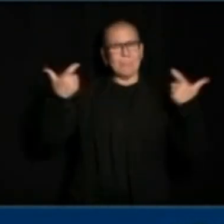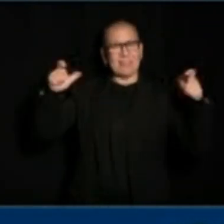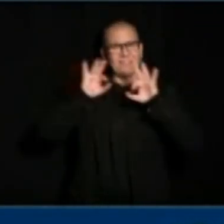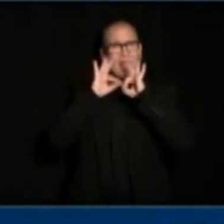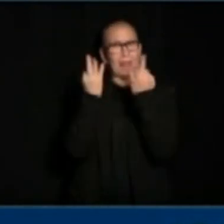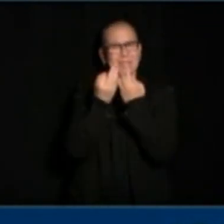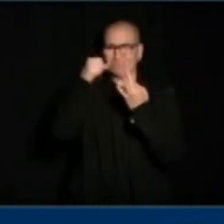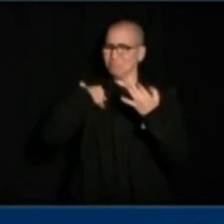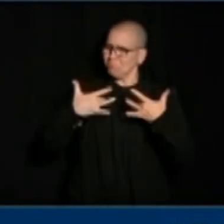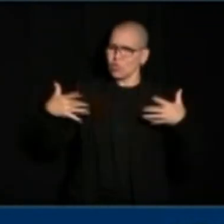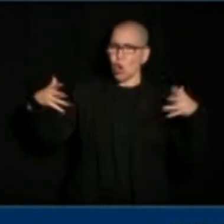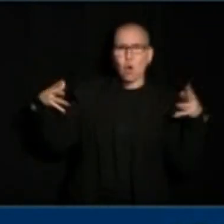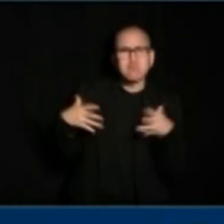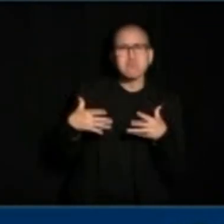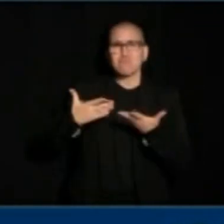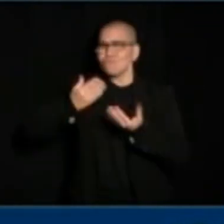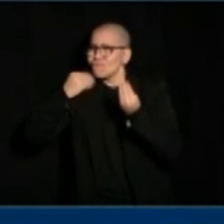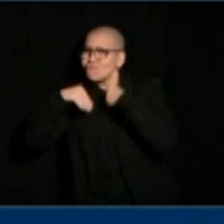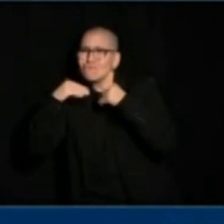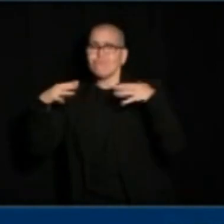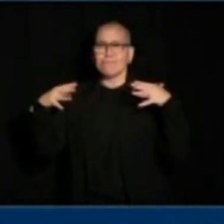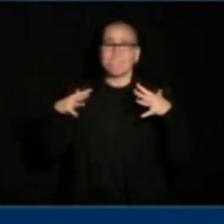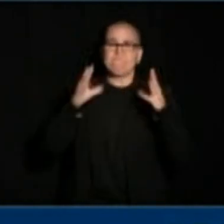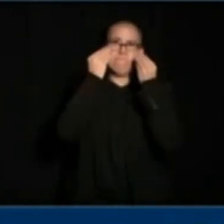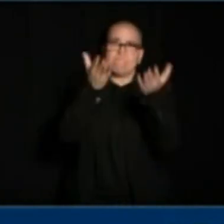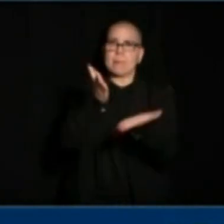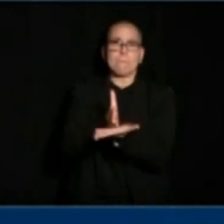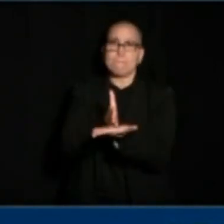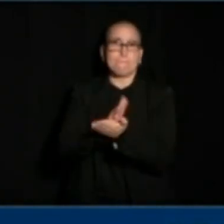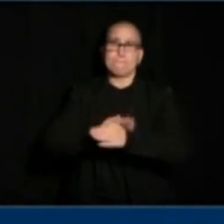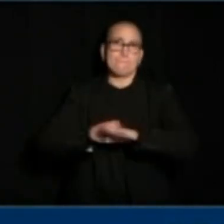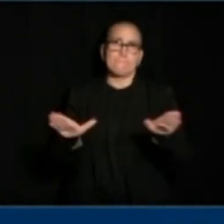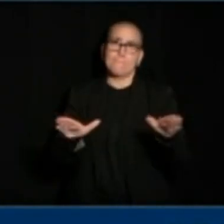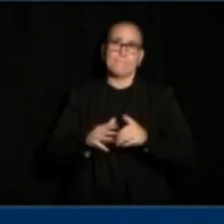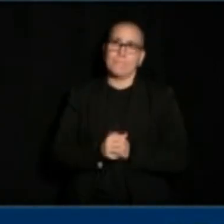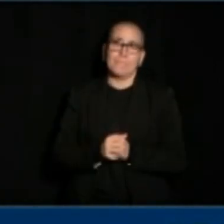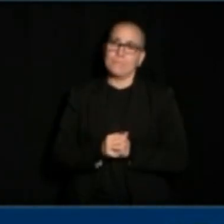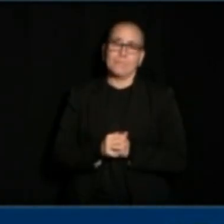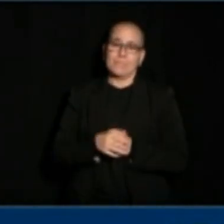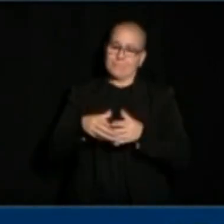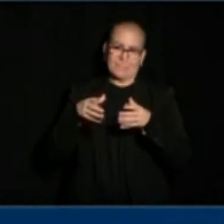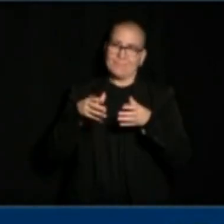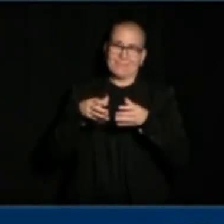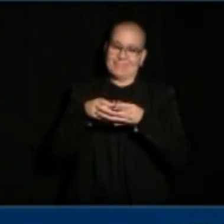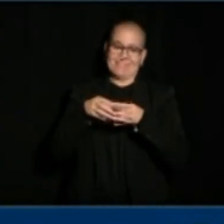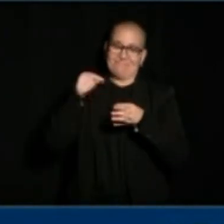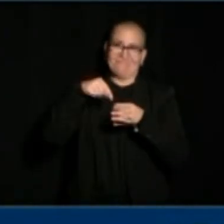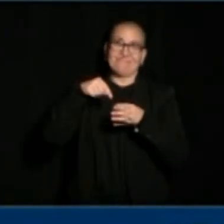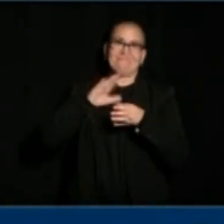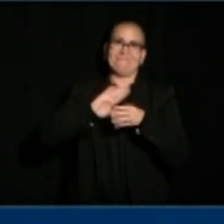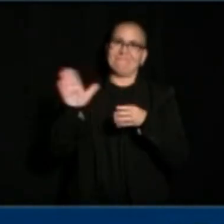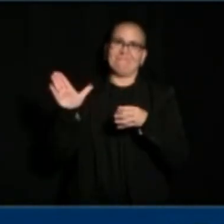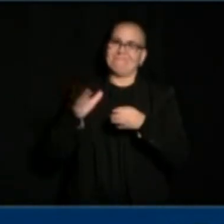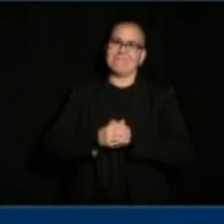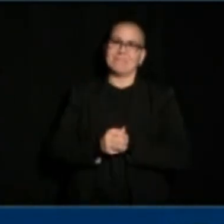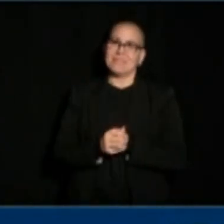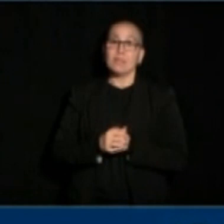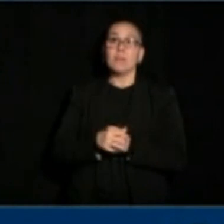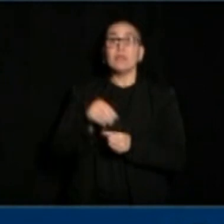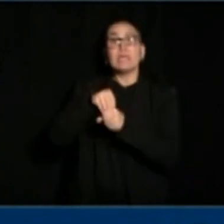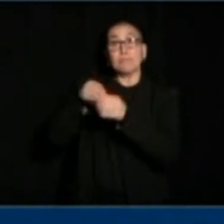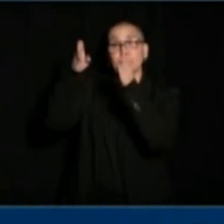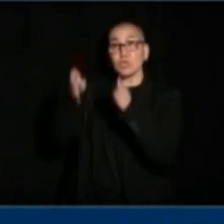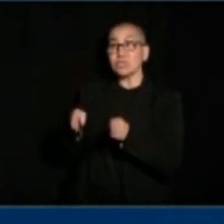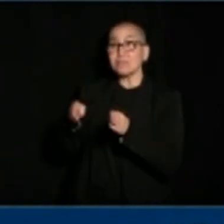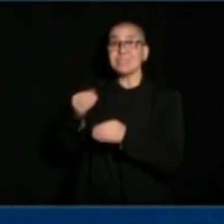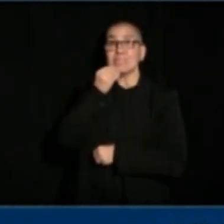together. That's not going to be possible. It's immediate family. We're going to stop in-person dining. But I want to be